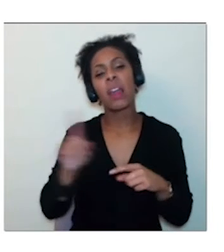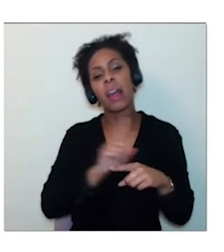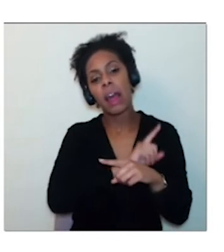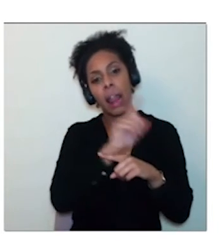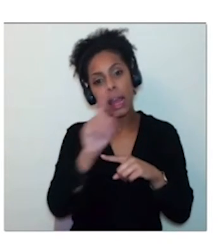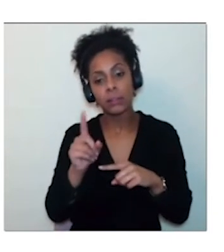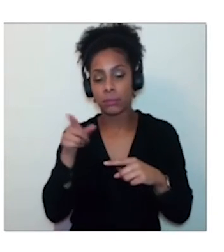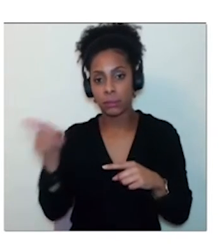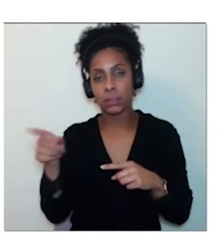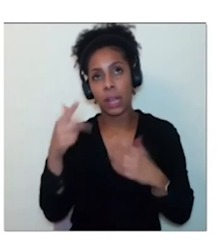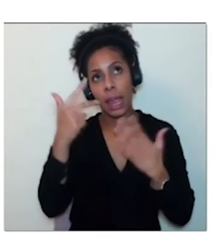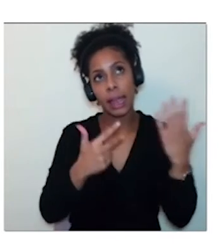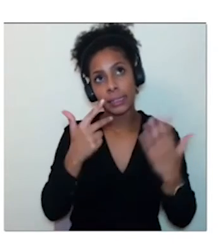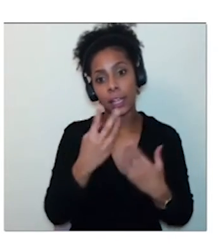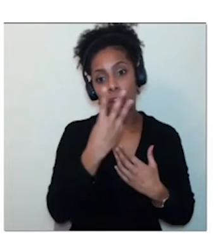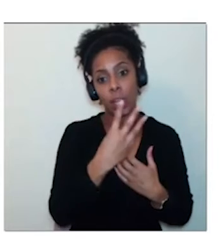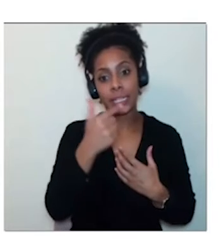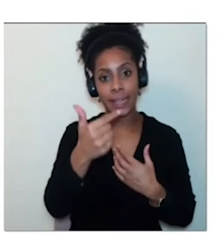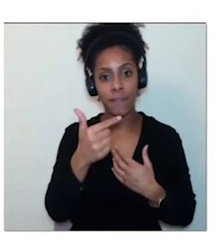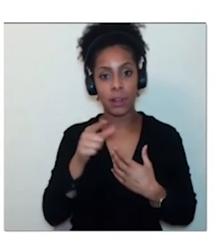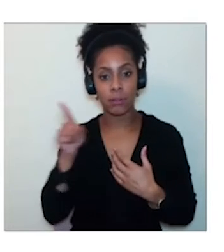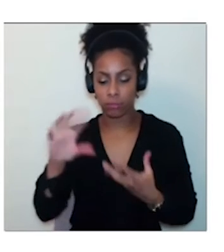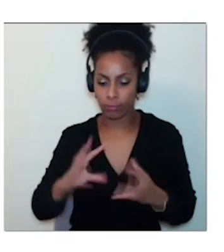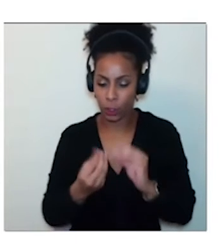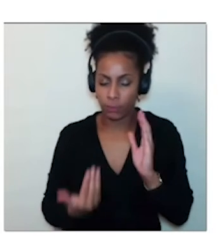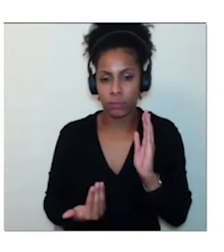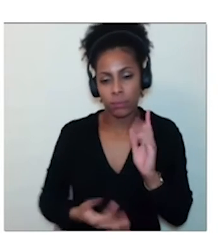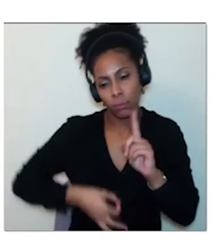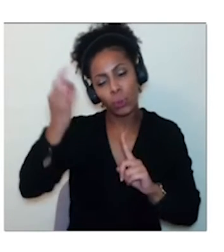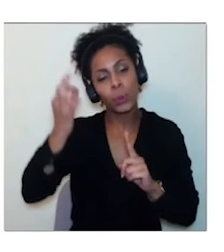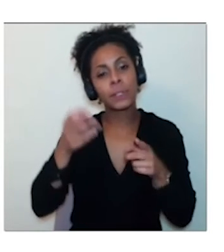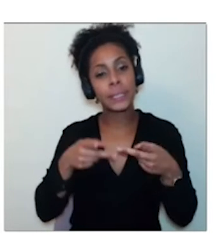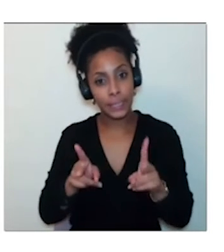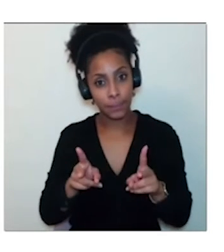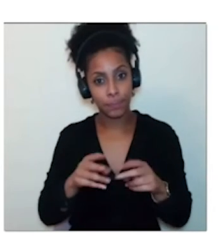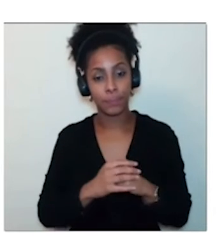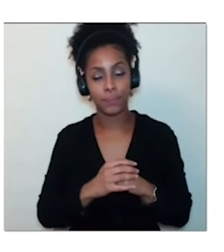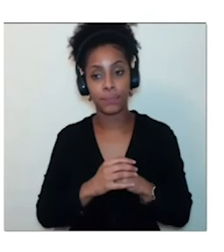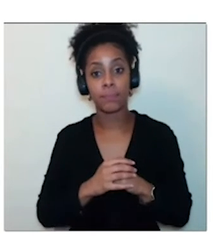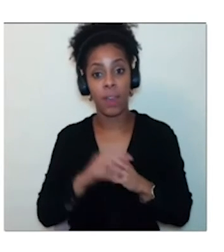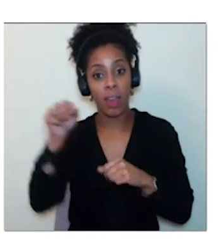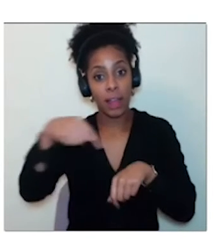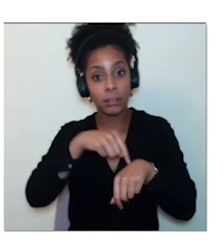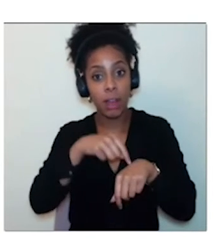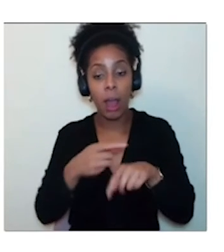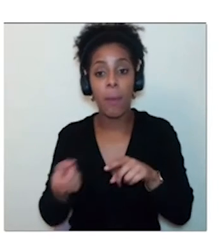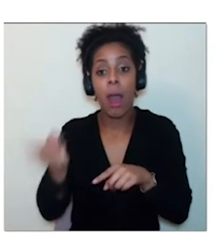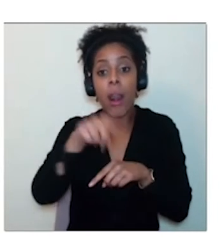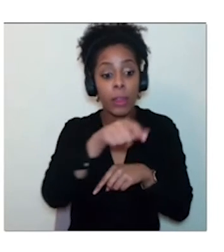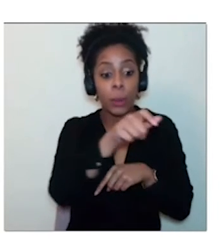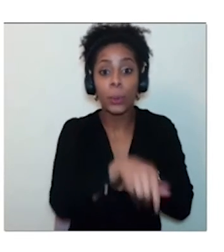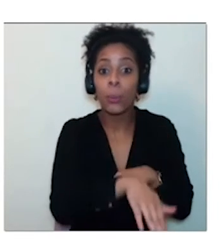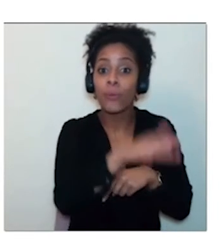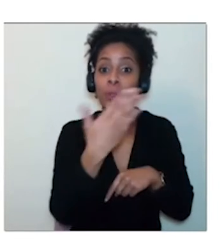in 1837, and Pierre Foucault, another visually impaired pupil of the school, invented what was